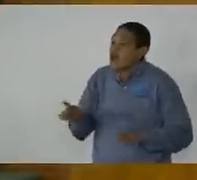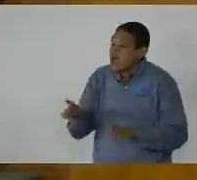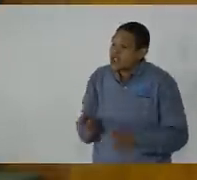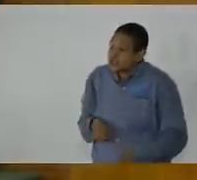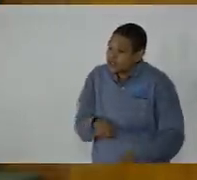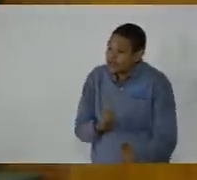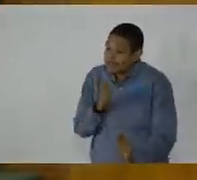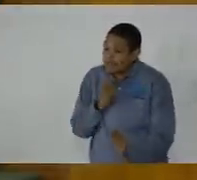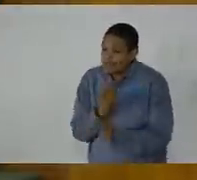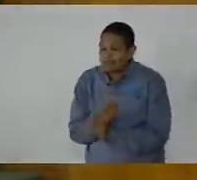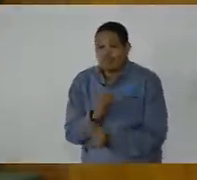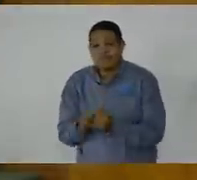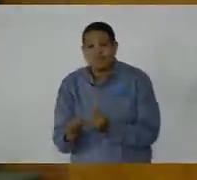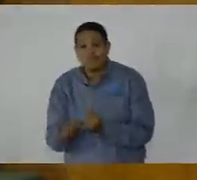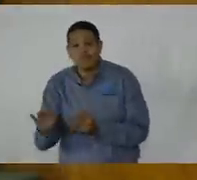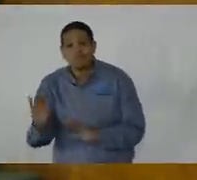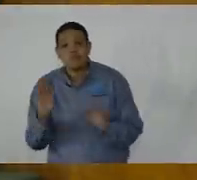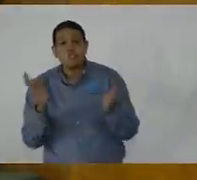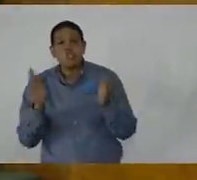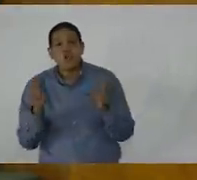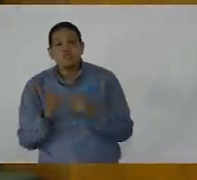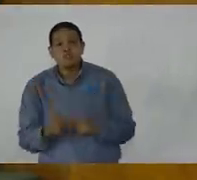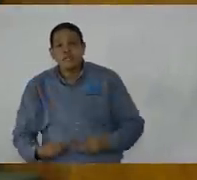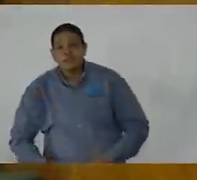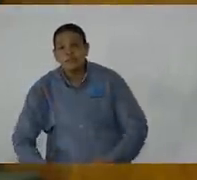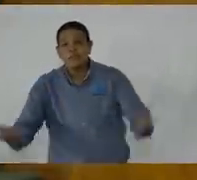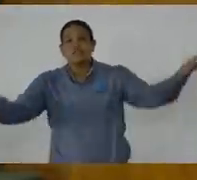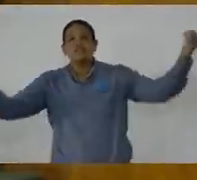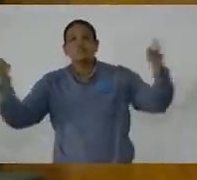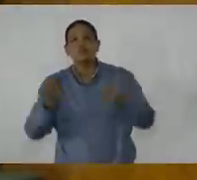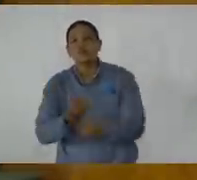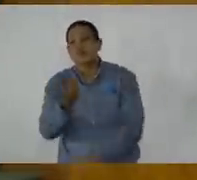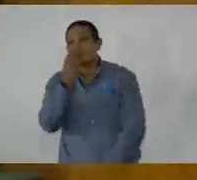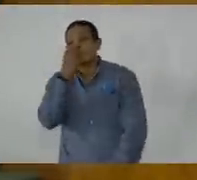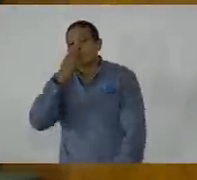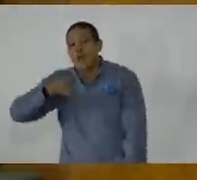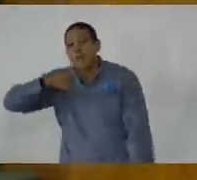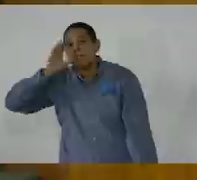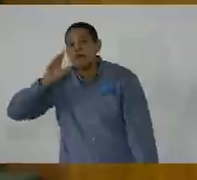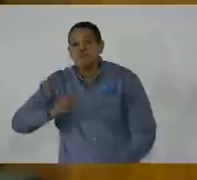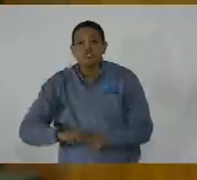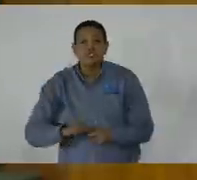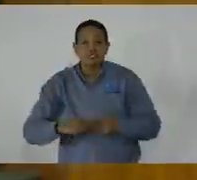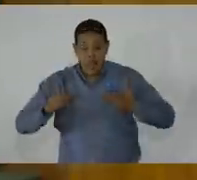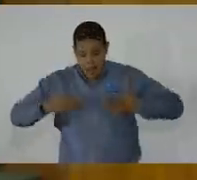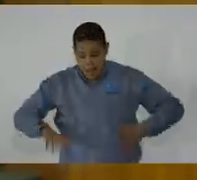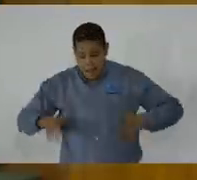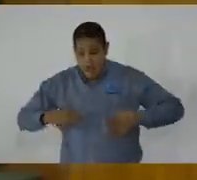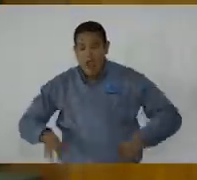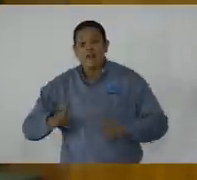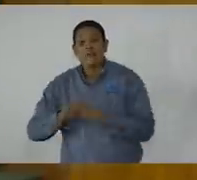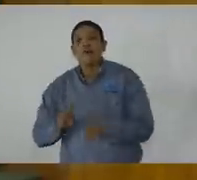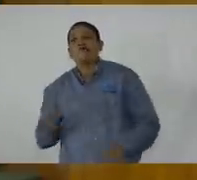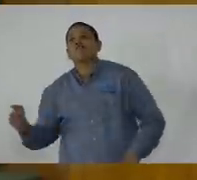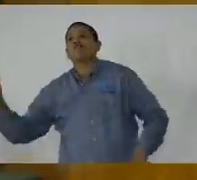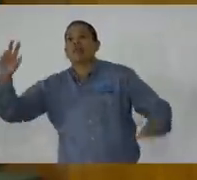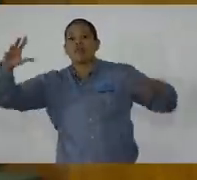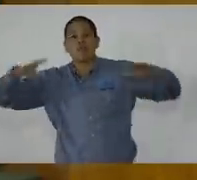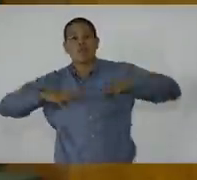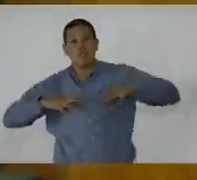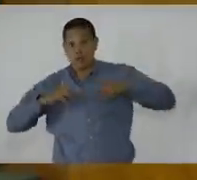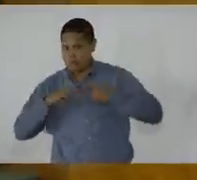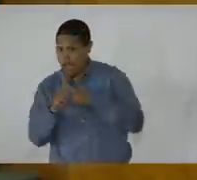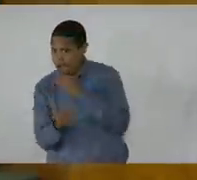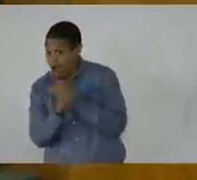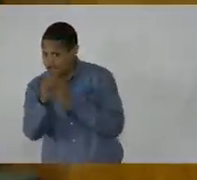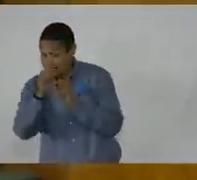and aluminum, services, distribution, food and beverage, apparel, and tourism. And at the same time,